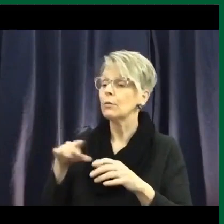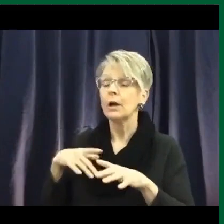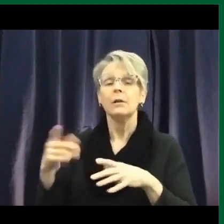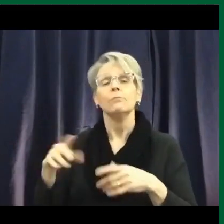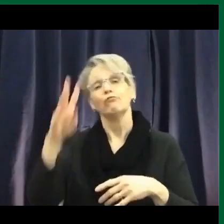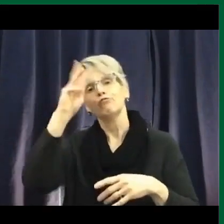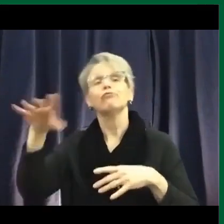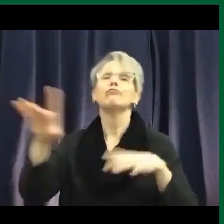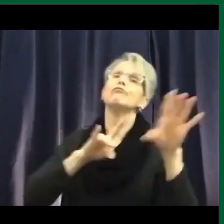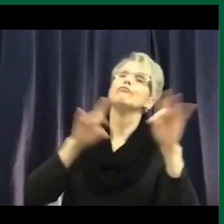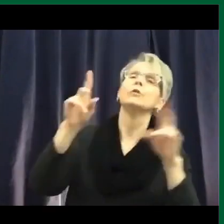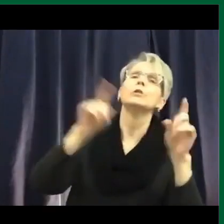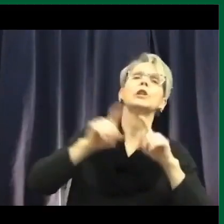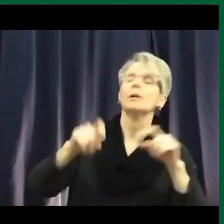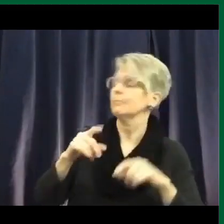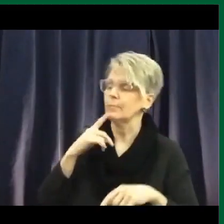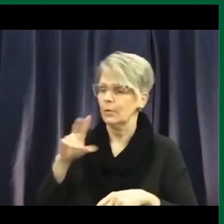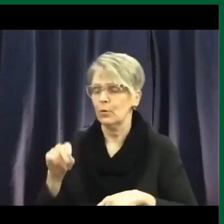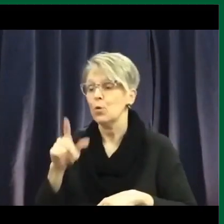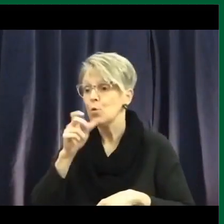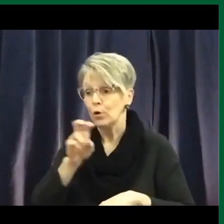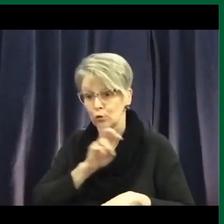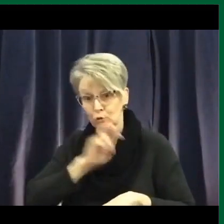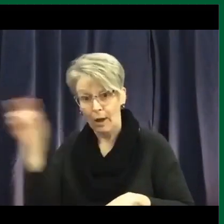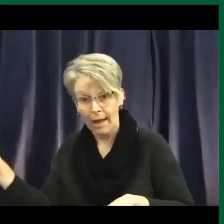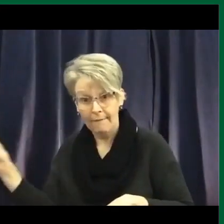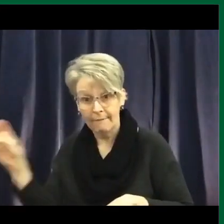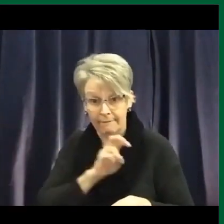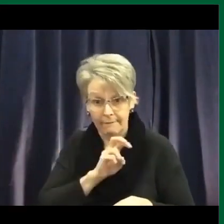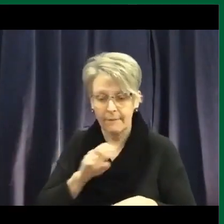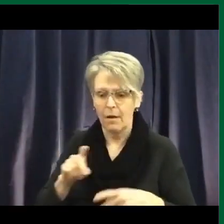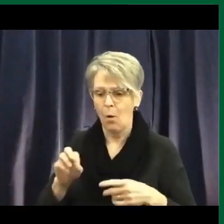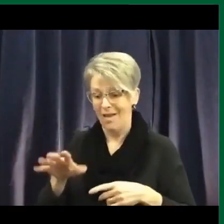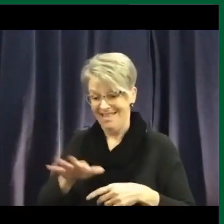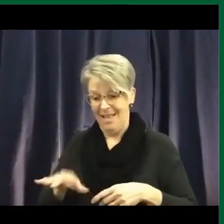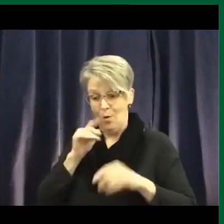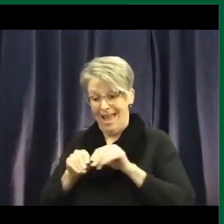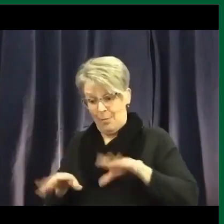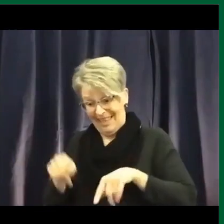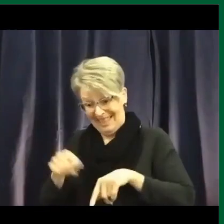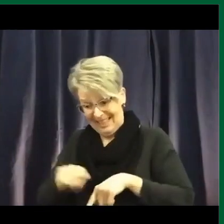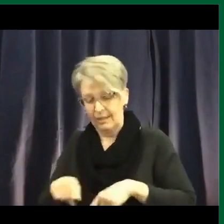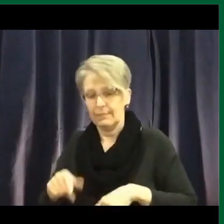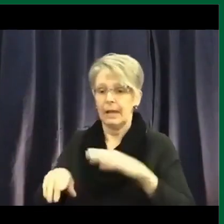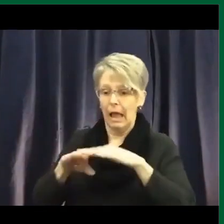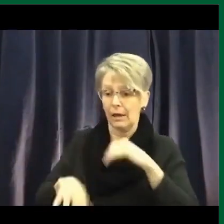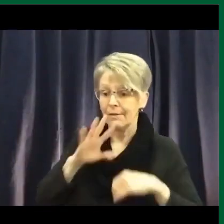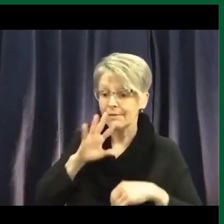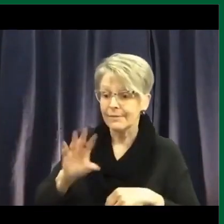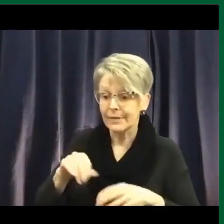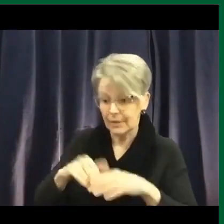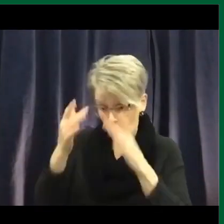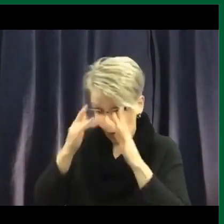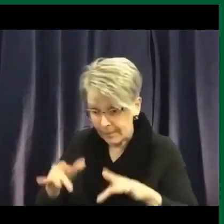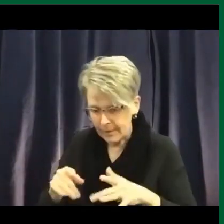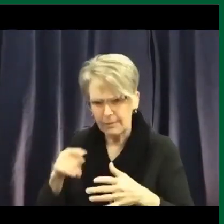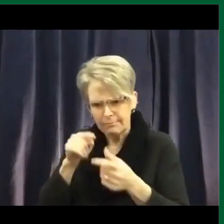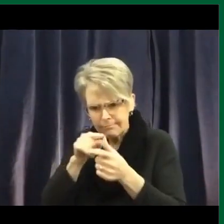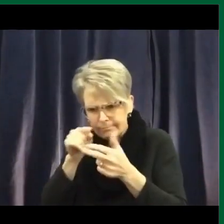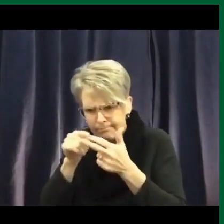was anyone who's traveled, anyone who's part of an outbreak, anyone who's under 50 in hospital, and any